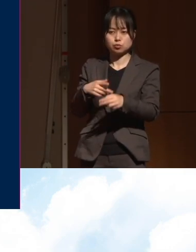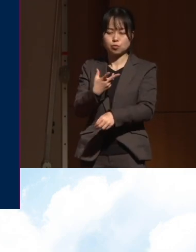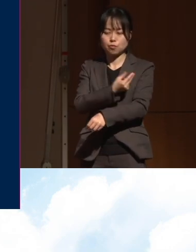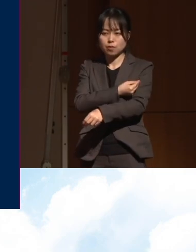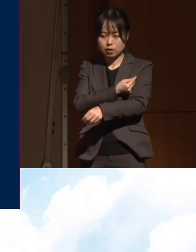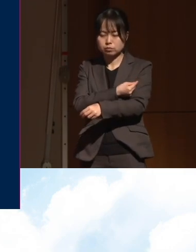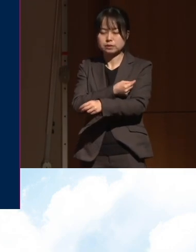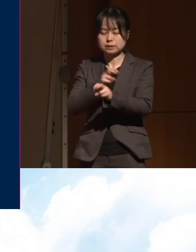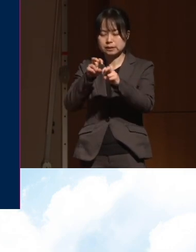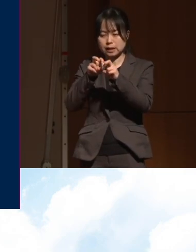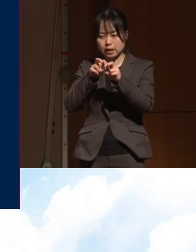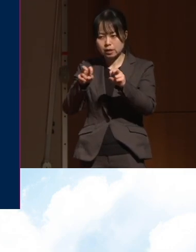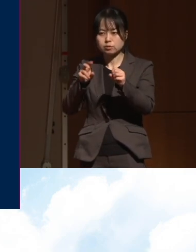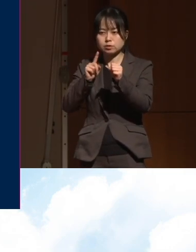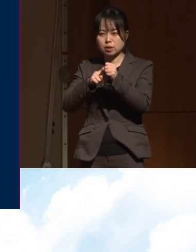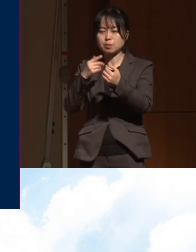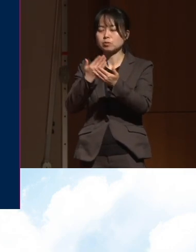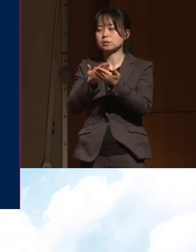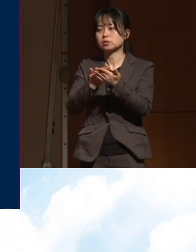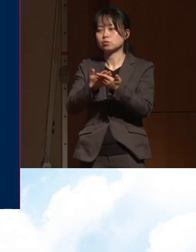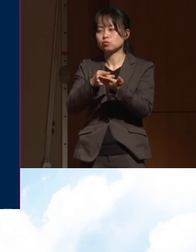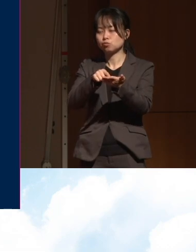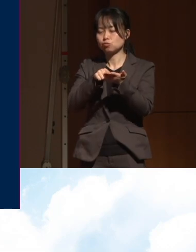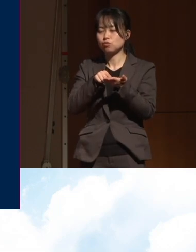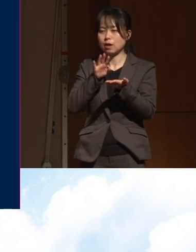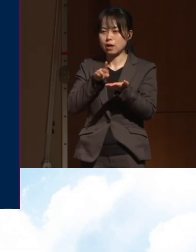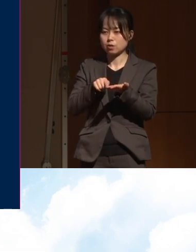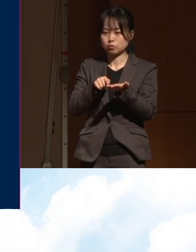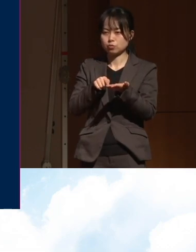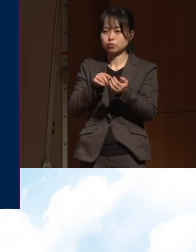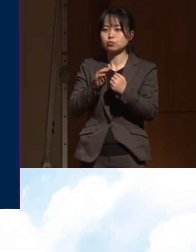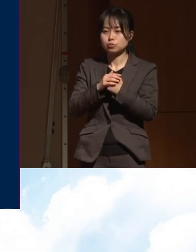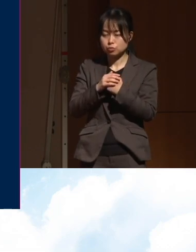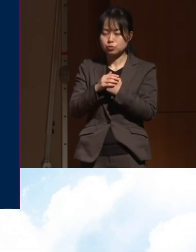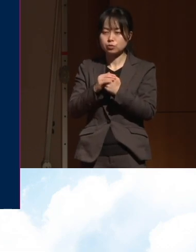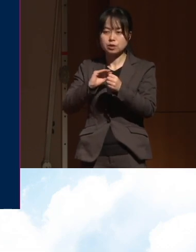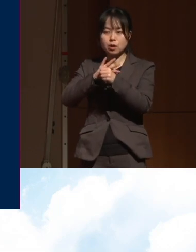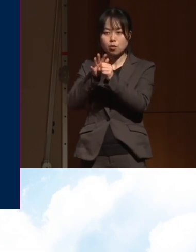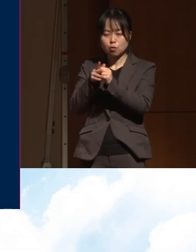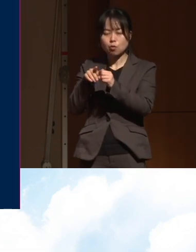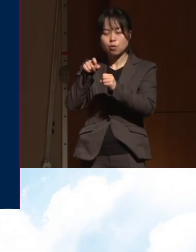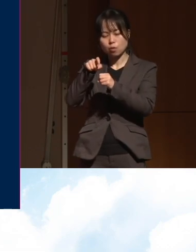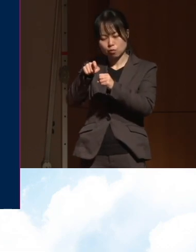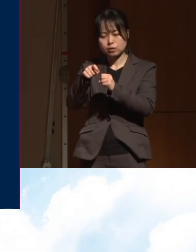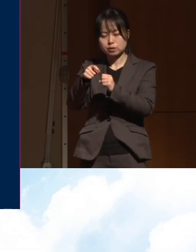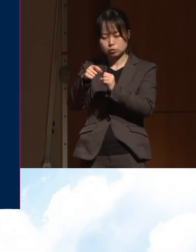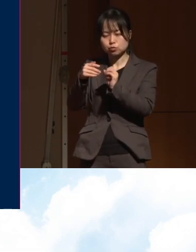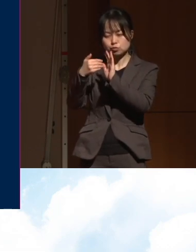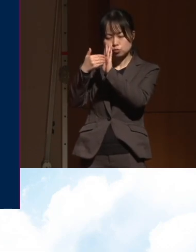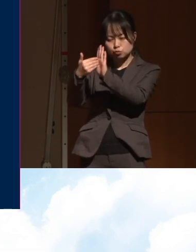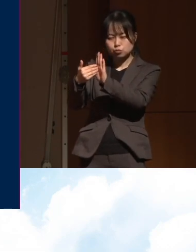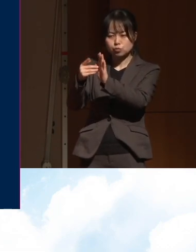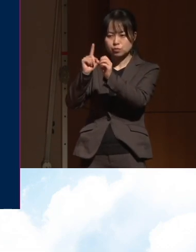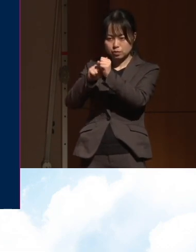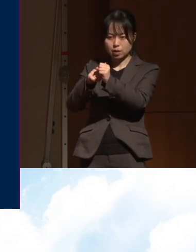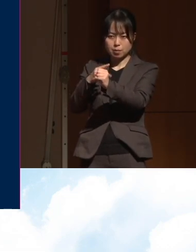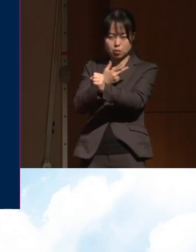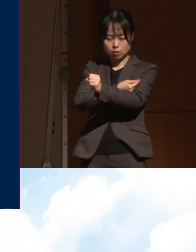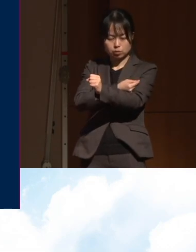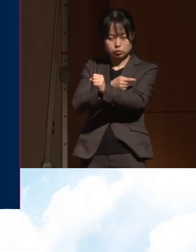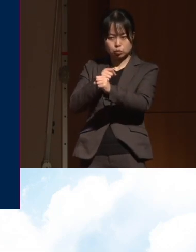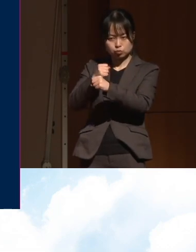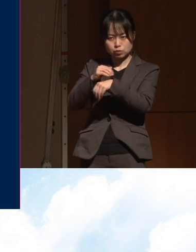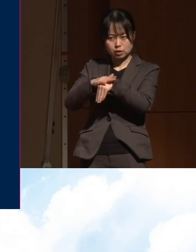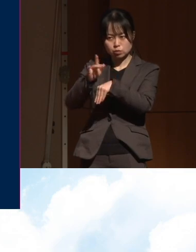blueprint for how to develop a coronavirus vaccine that they were able to move so quickly.